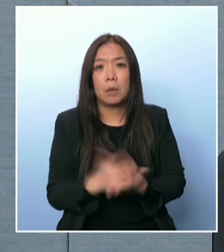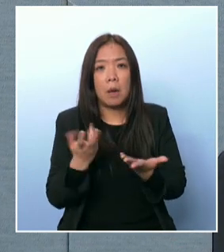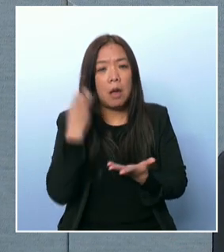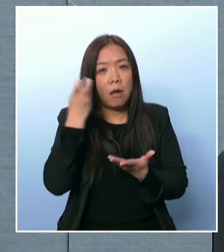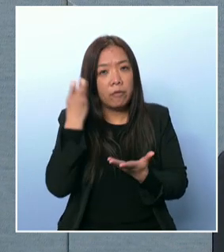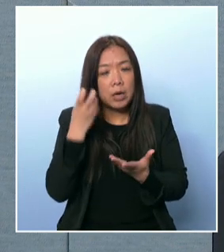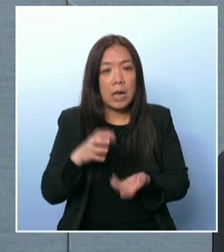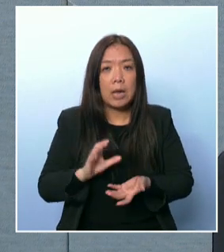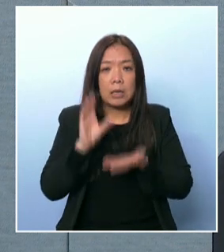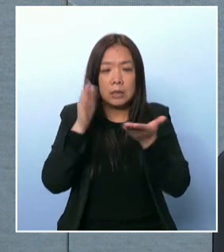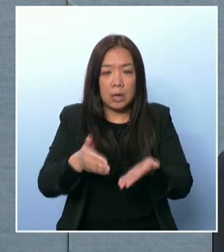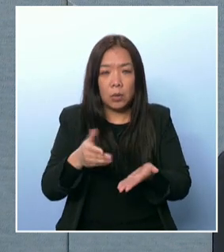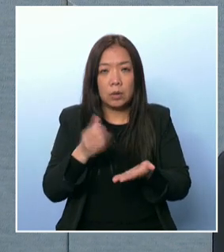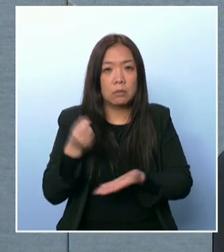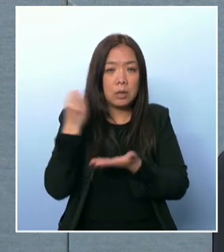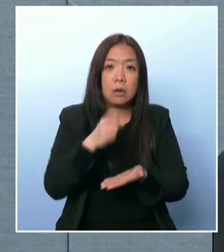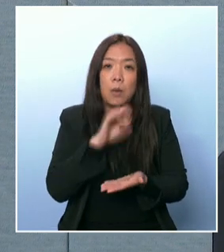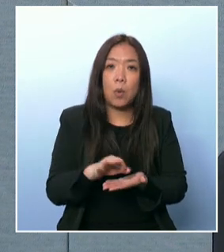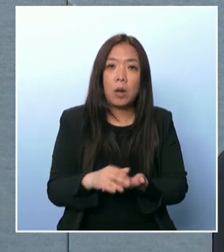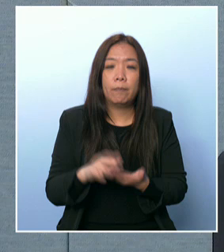we would be consuming the